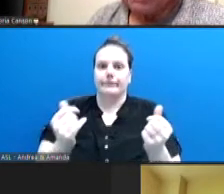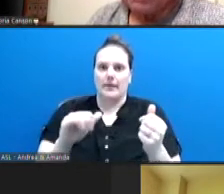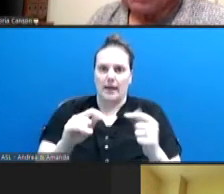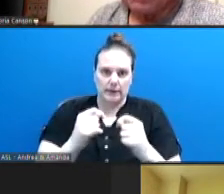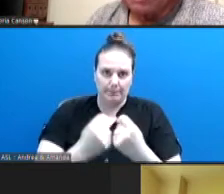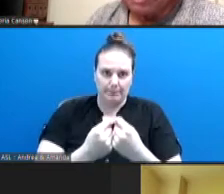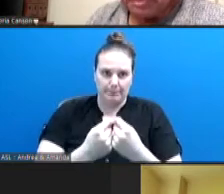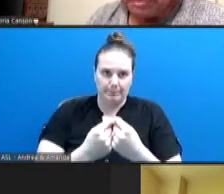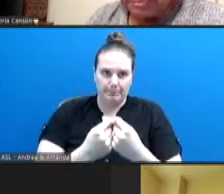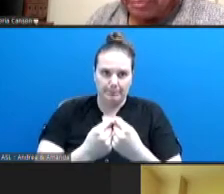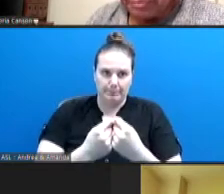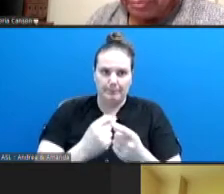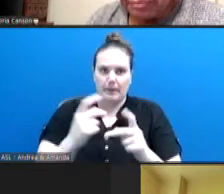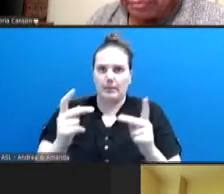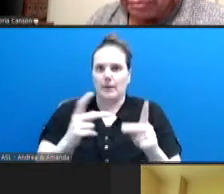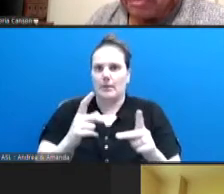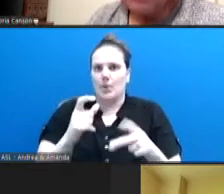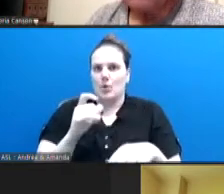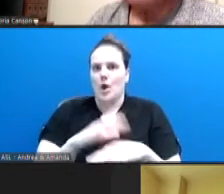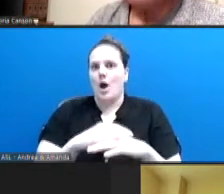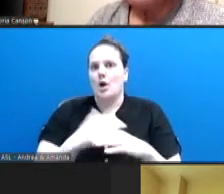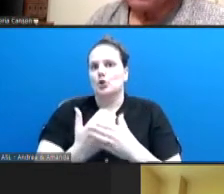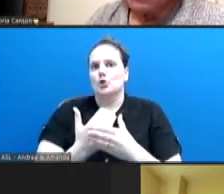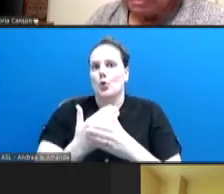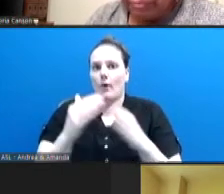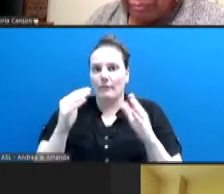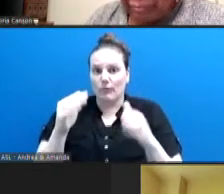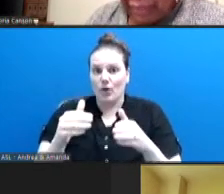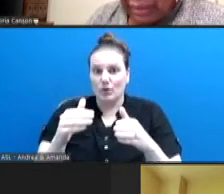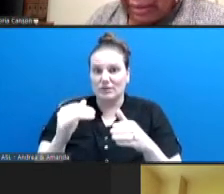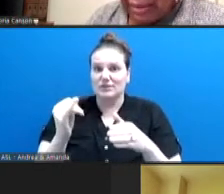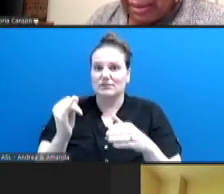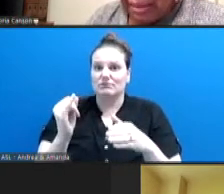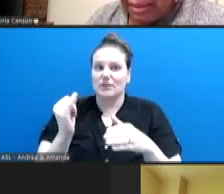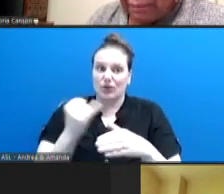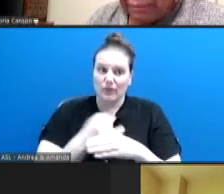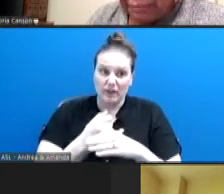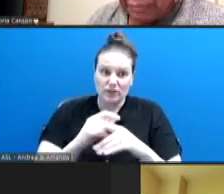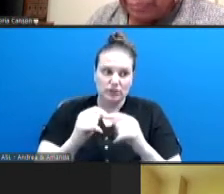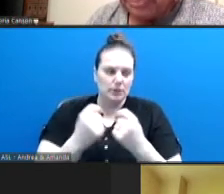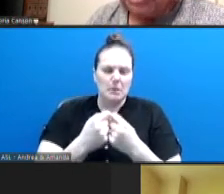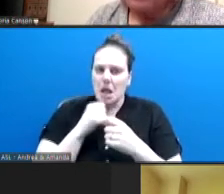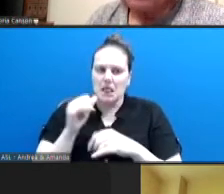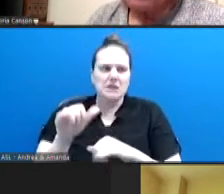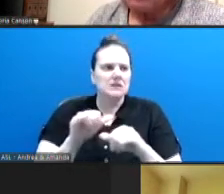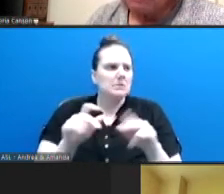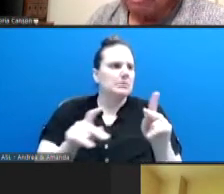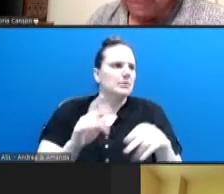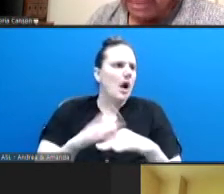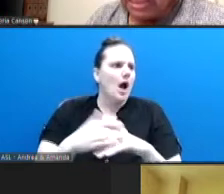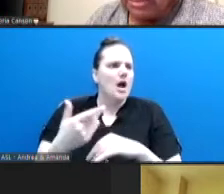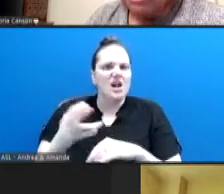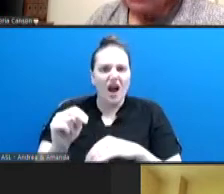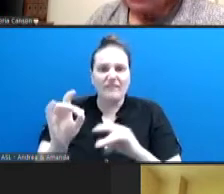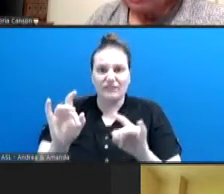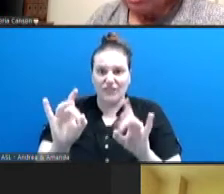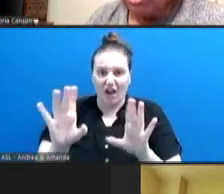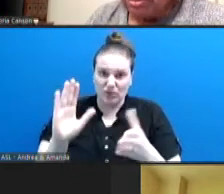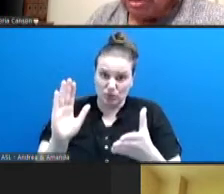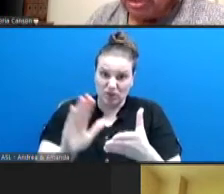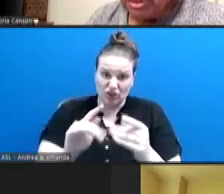on the new focus intervention team are not the same people who are on the gun violence reduction team.